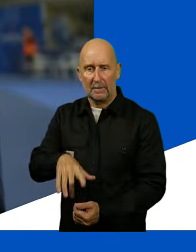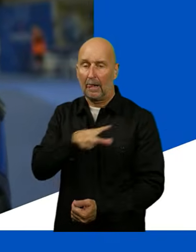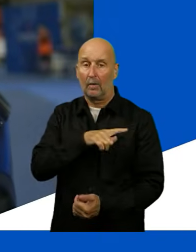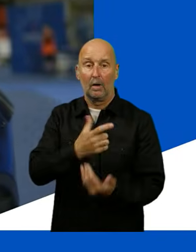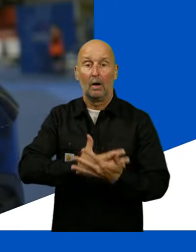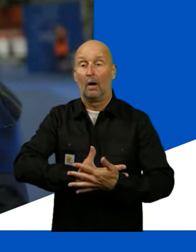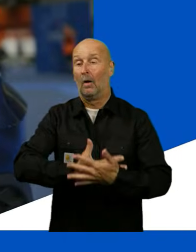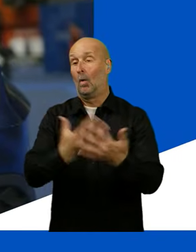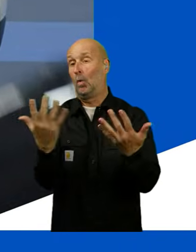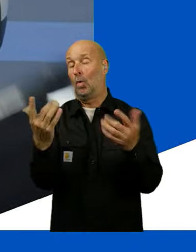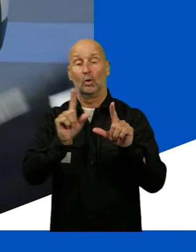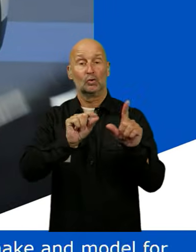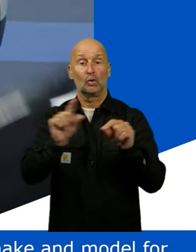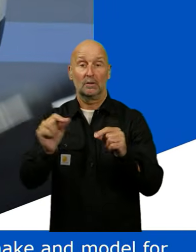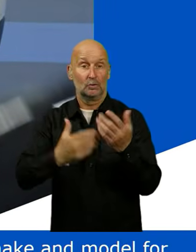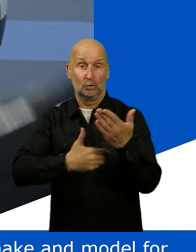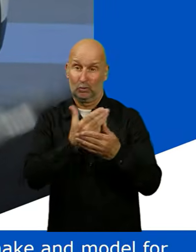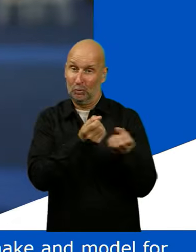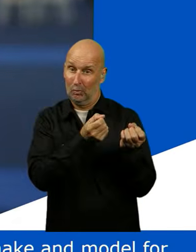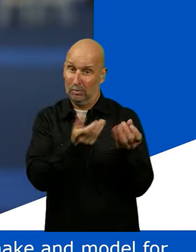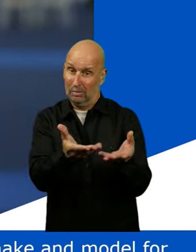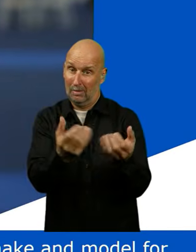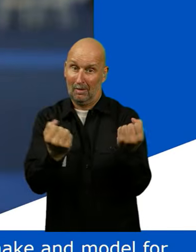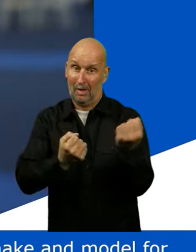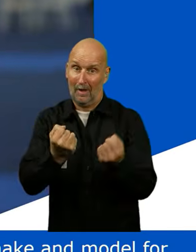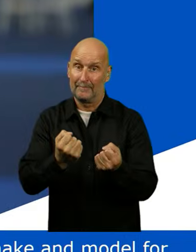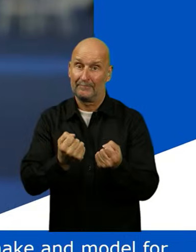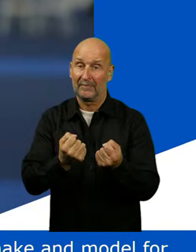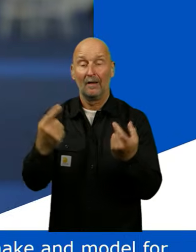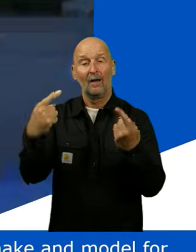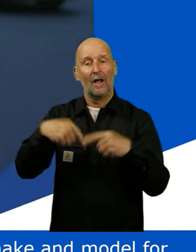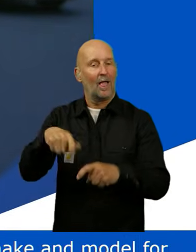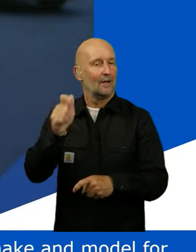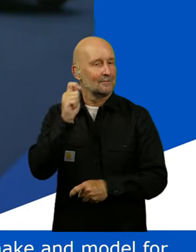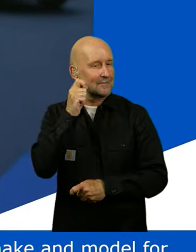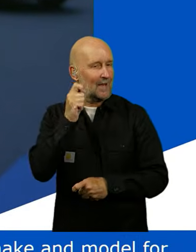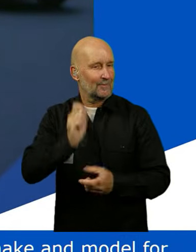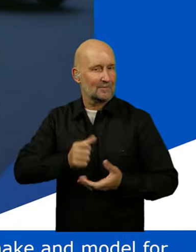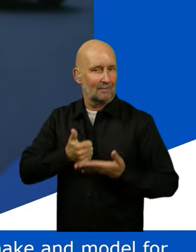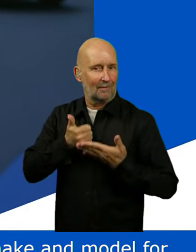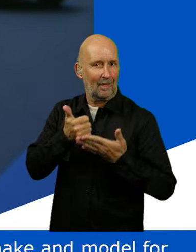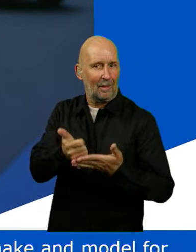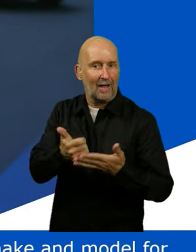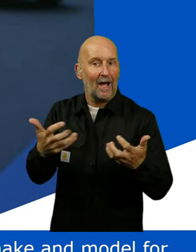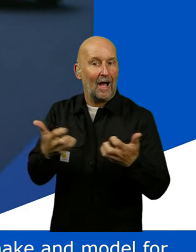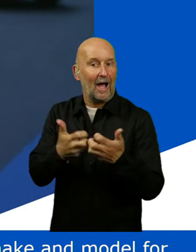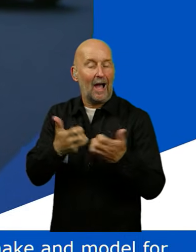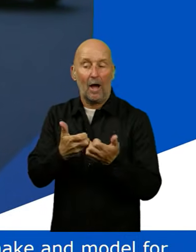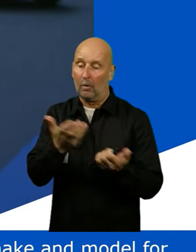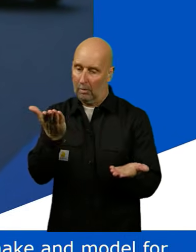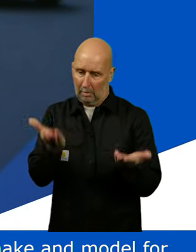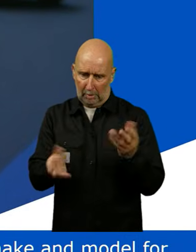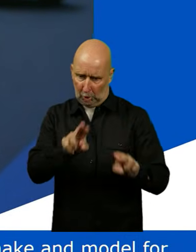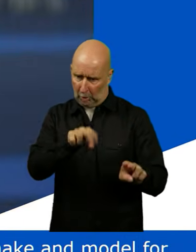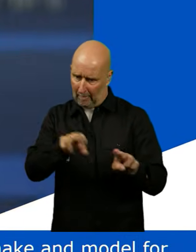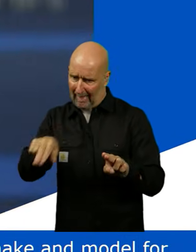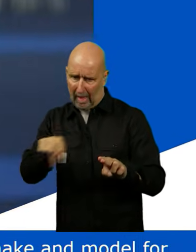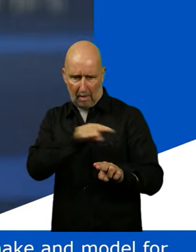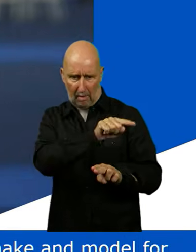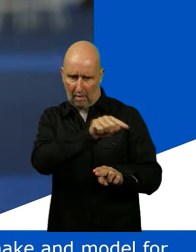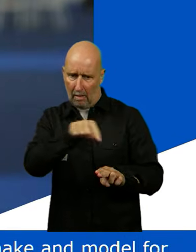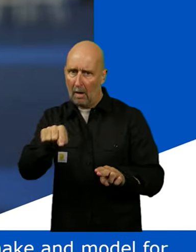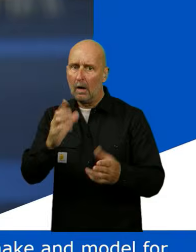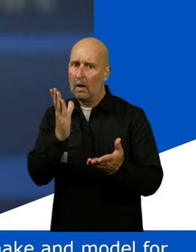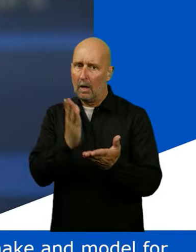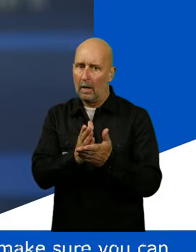much choice on the new car market. So in this video, I'm going to give you some tips on how to make sure you can compare models in your dealer showroom to get